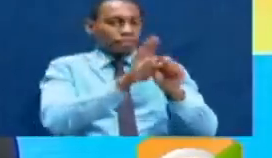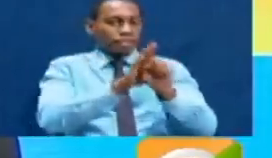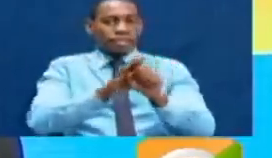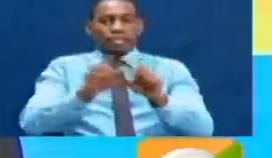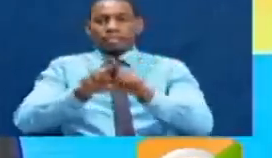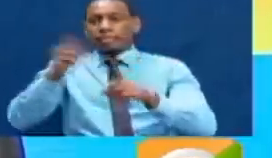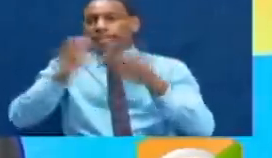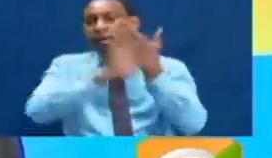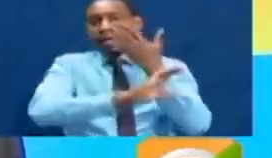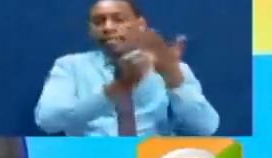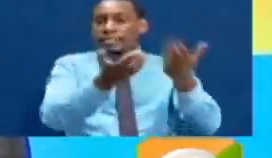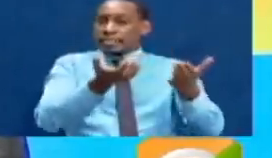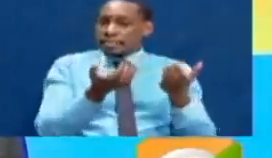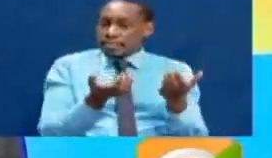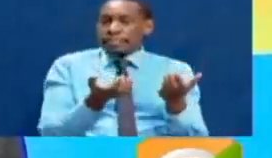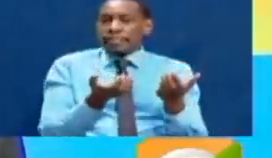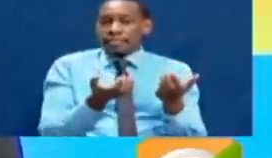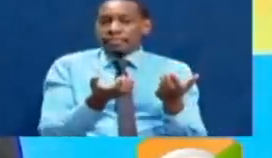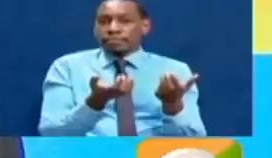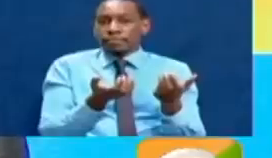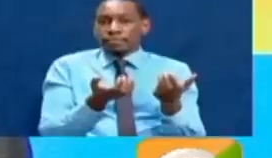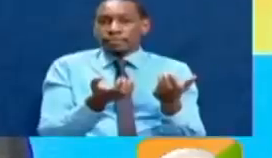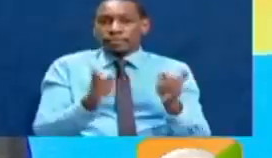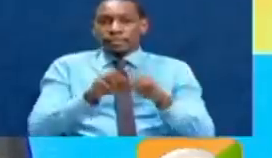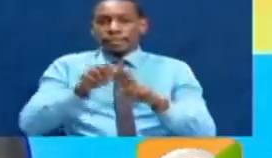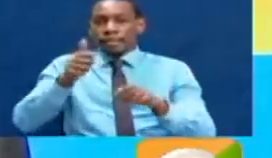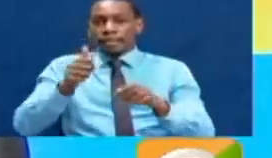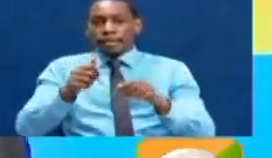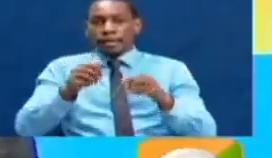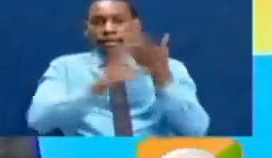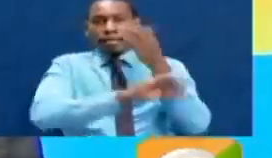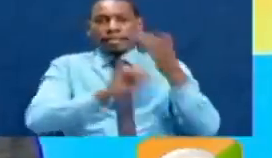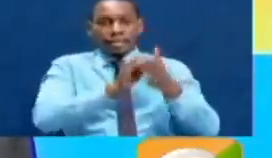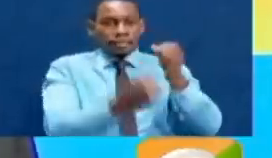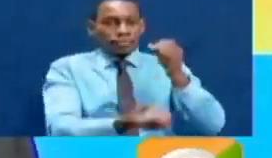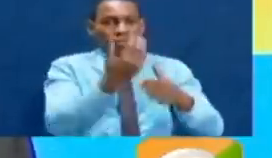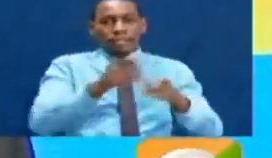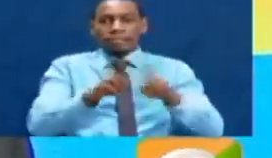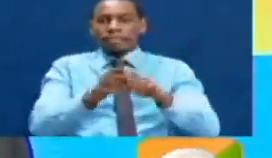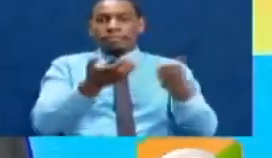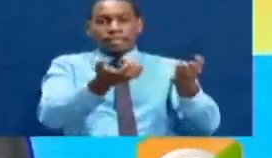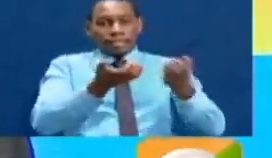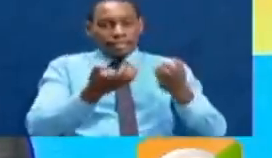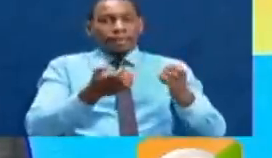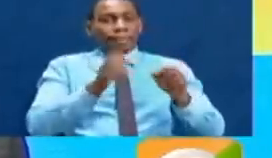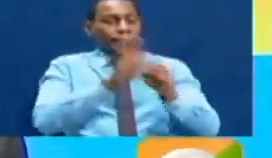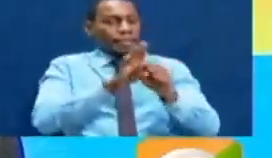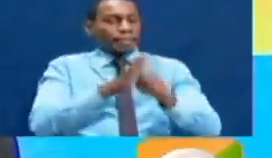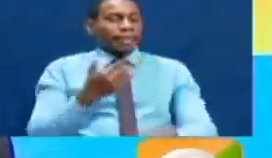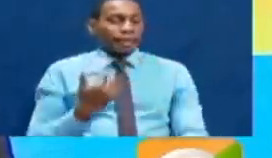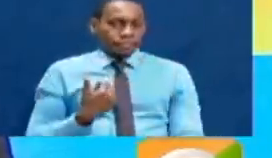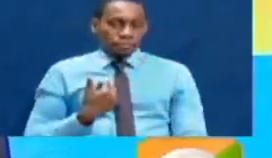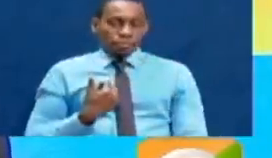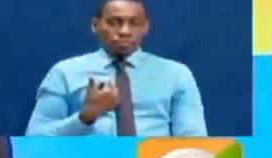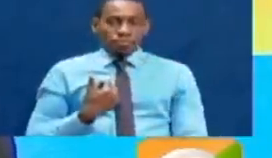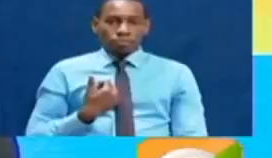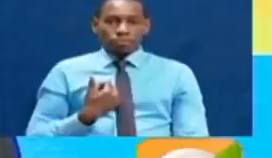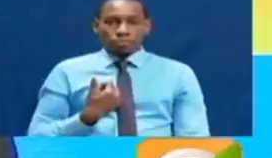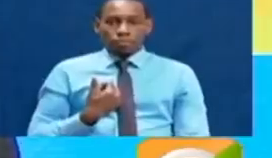many of the other countries. Even those who produce them cannot keep up with the demand. So there